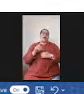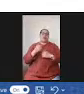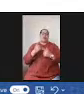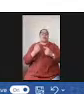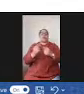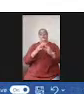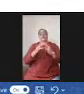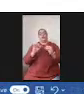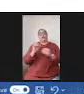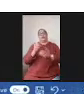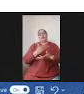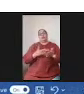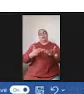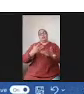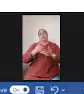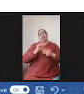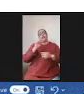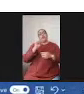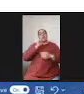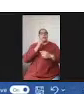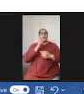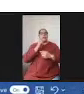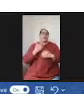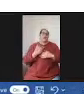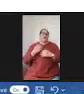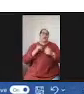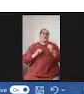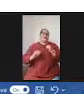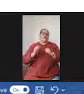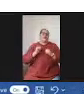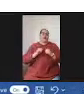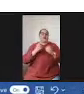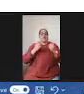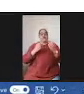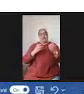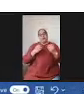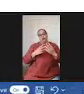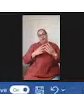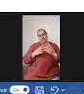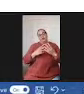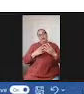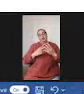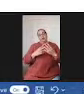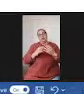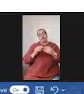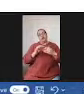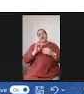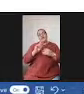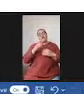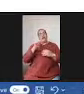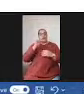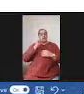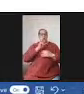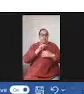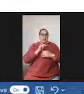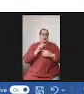its deliberations on the quarterly financial and performance information for the first quarter